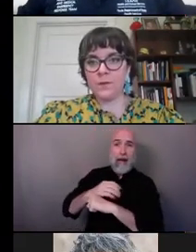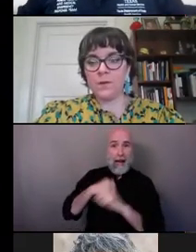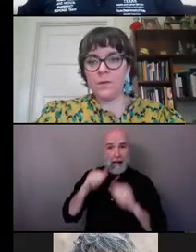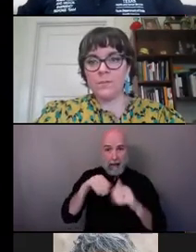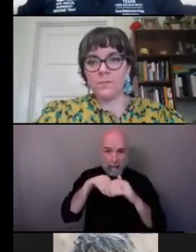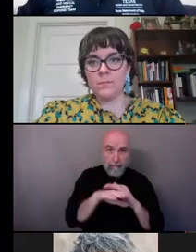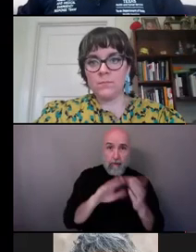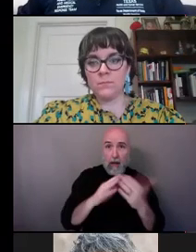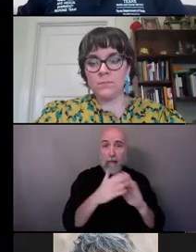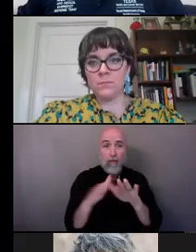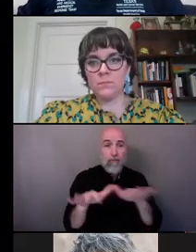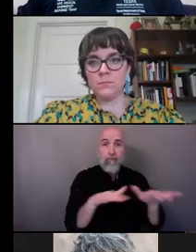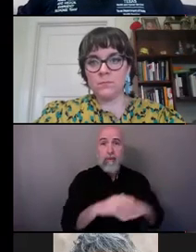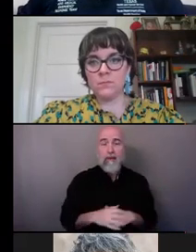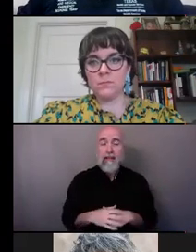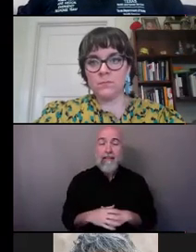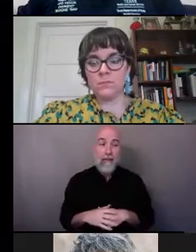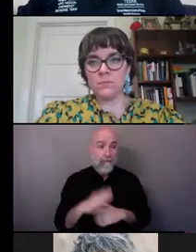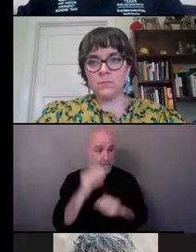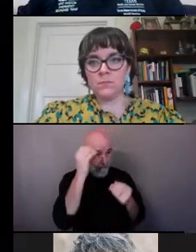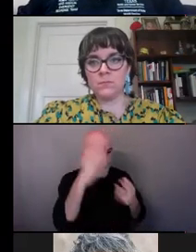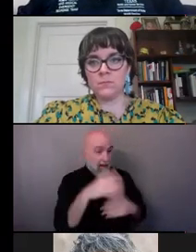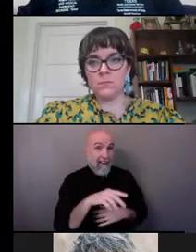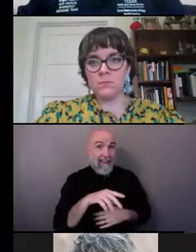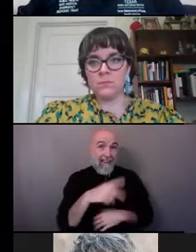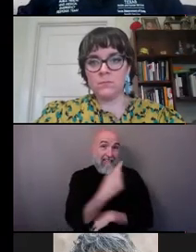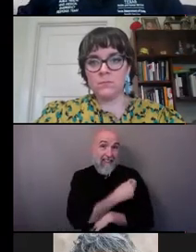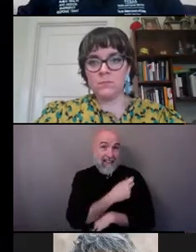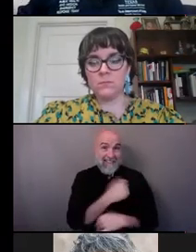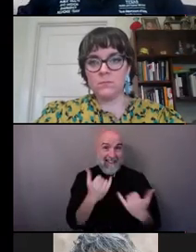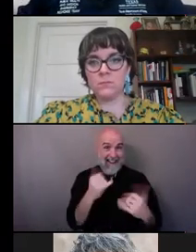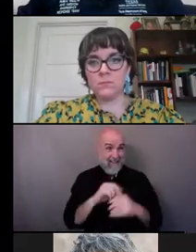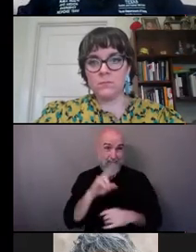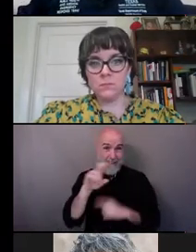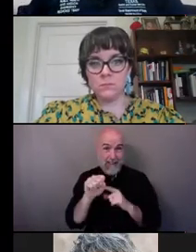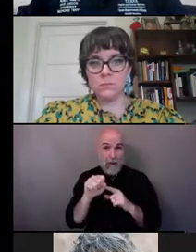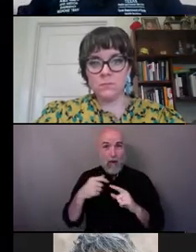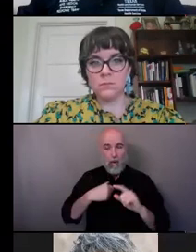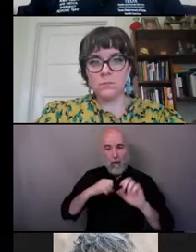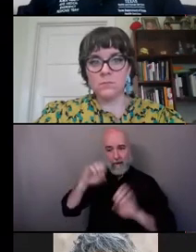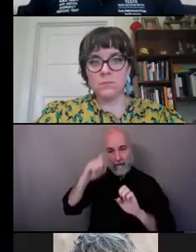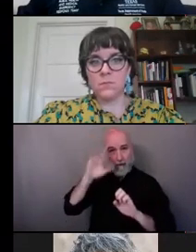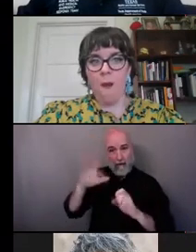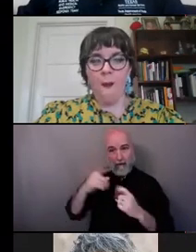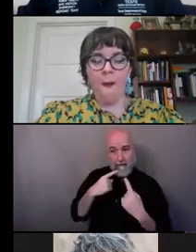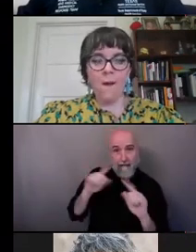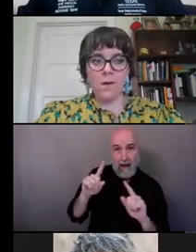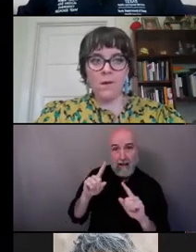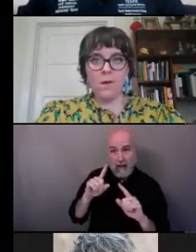the vaccines authorized in the United States were evaluated for their efficacy and their